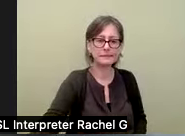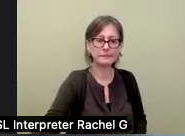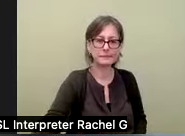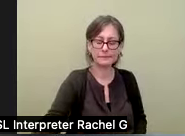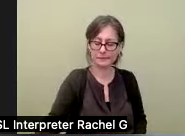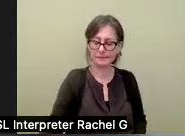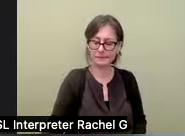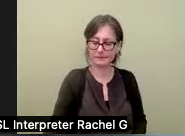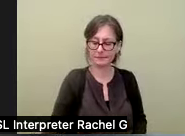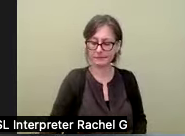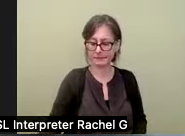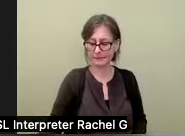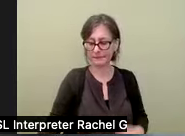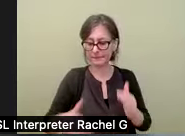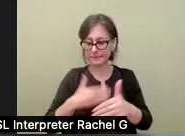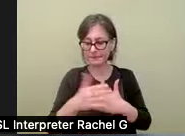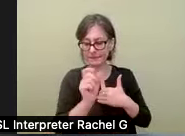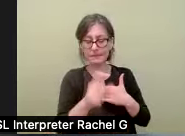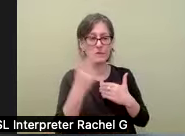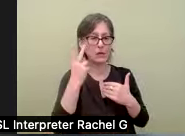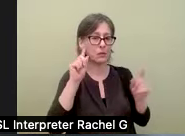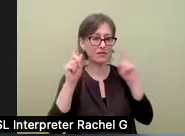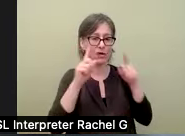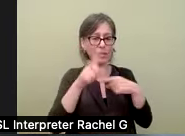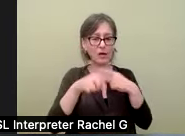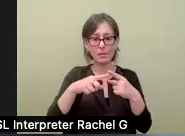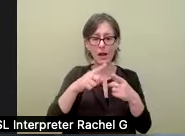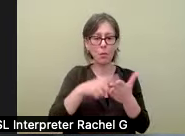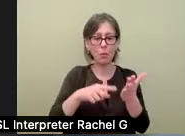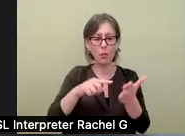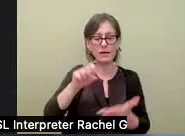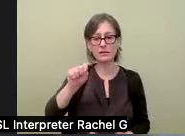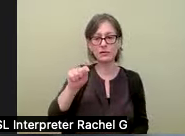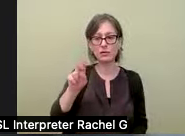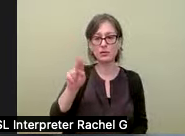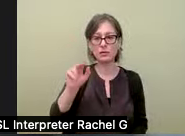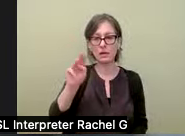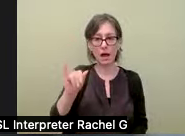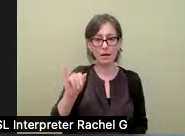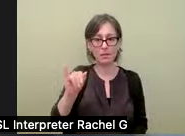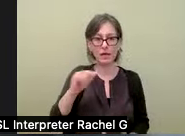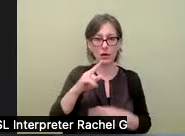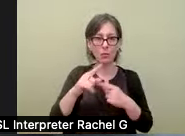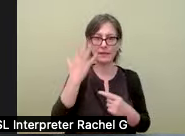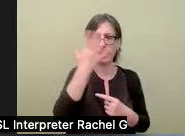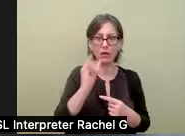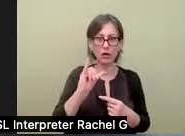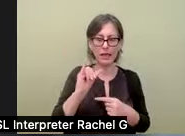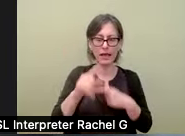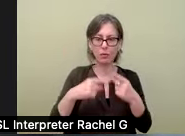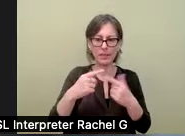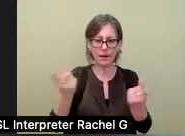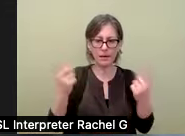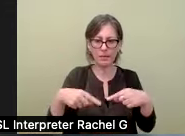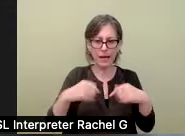So next question, we've heard a lot about what tsunamis are, what they look like when they're coming. So how do we know if they're